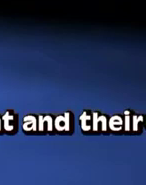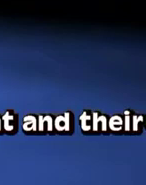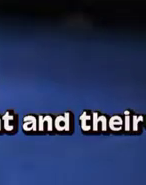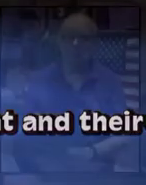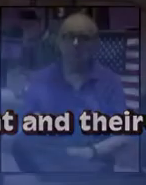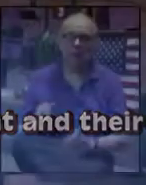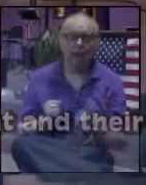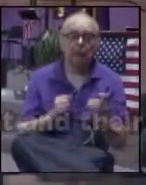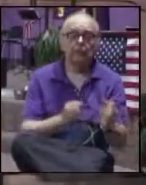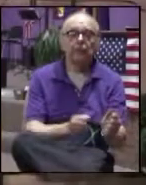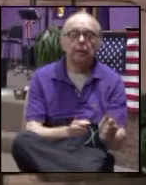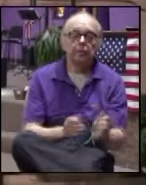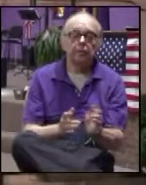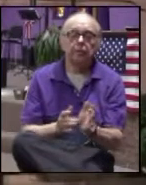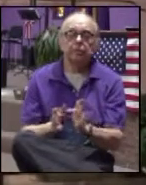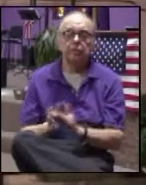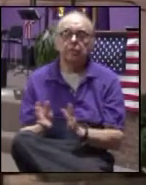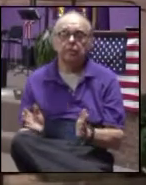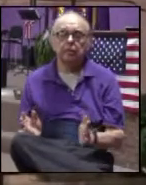and followed him.